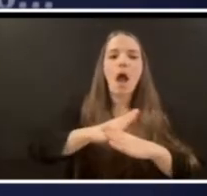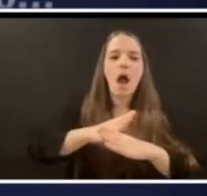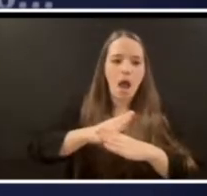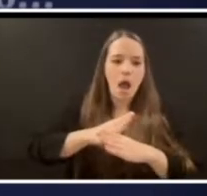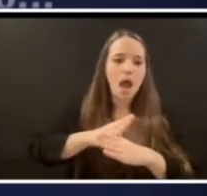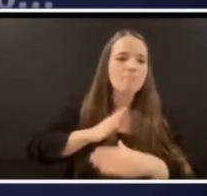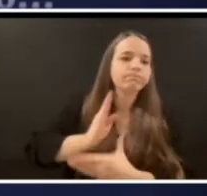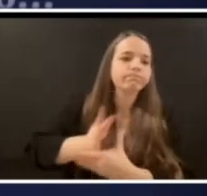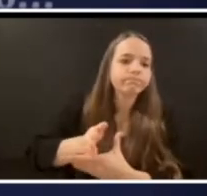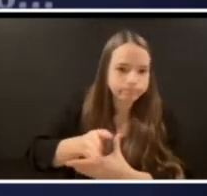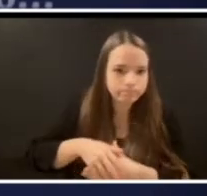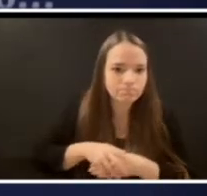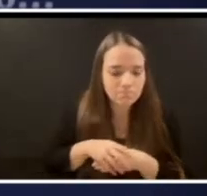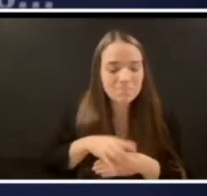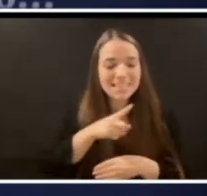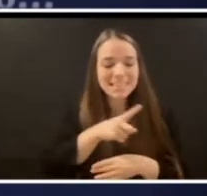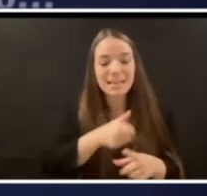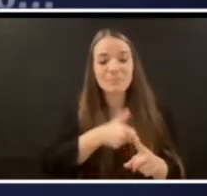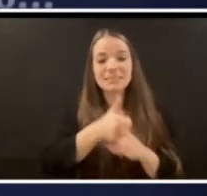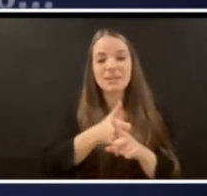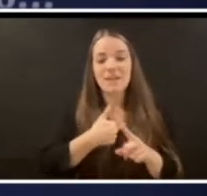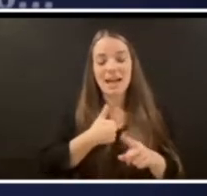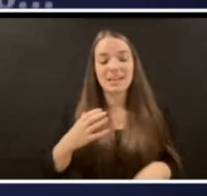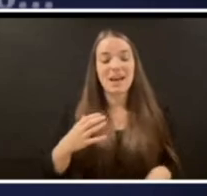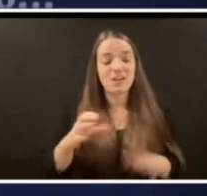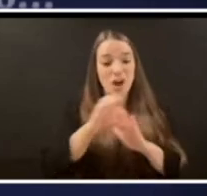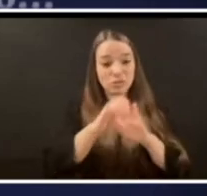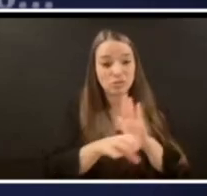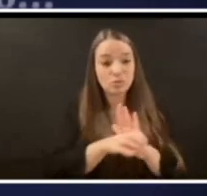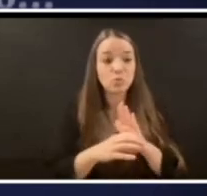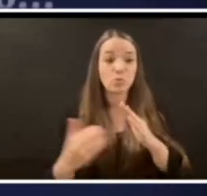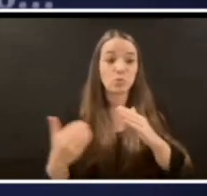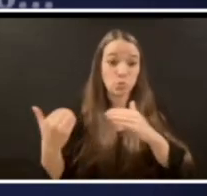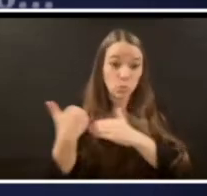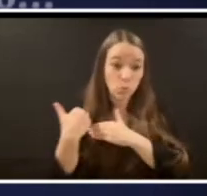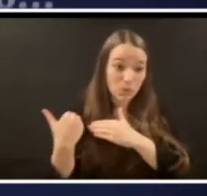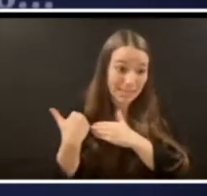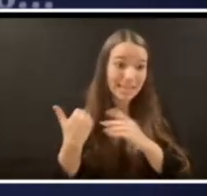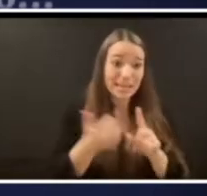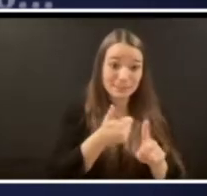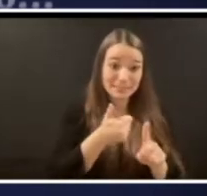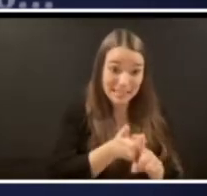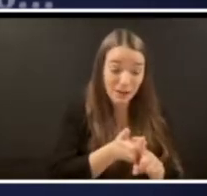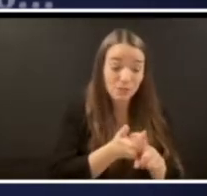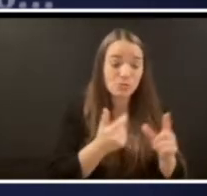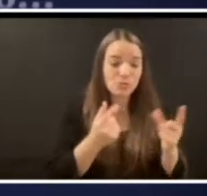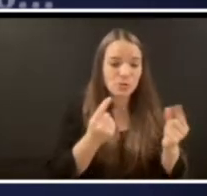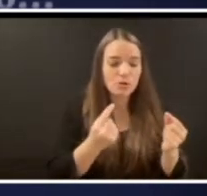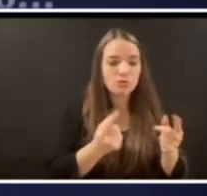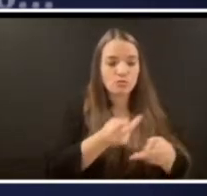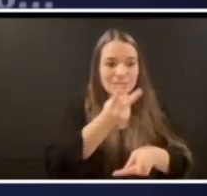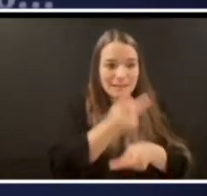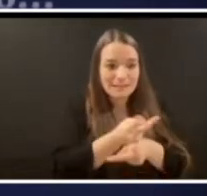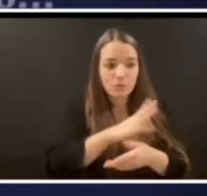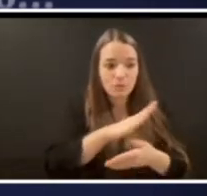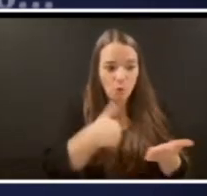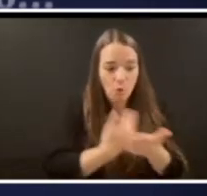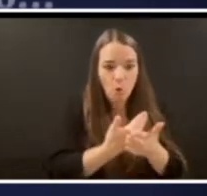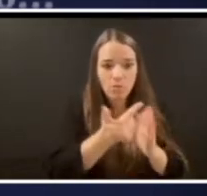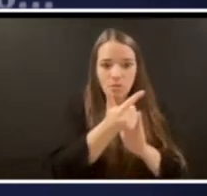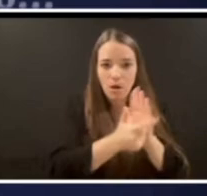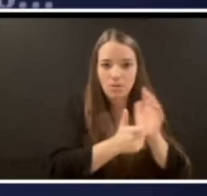an affirmative and primary constitutional duty to act to take care that the laws be faithfully